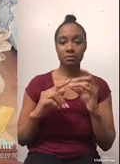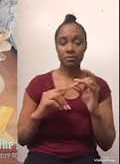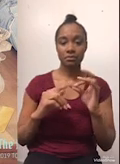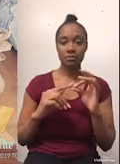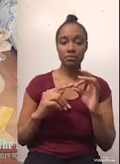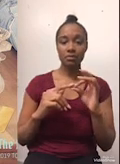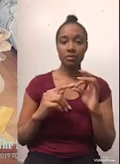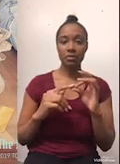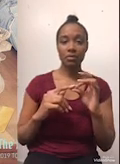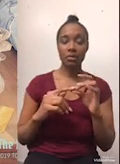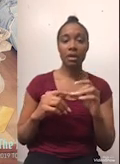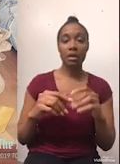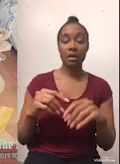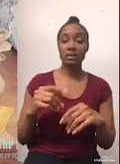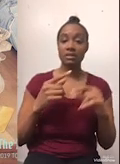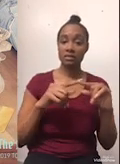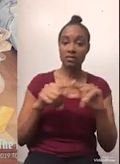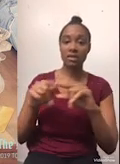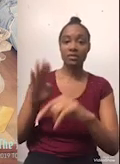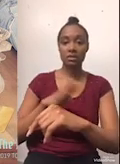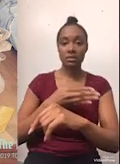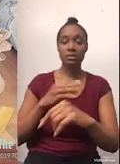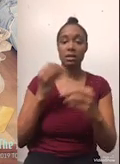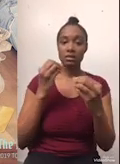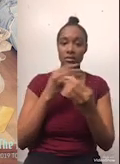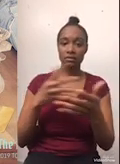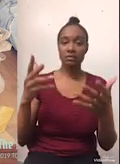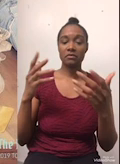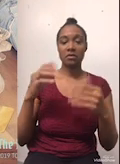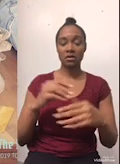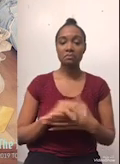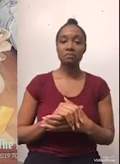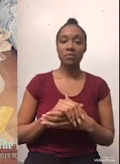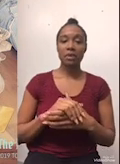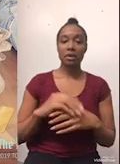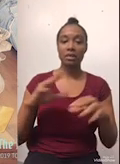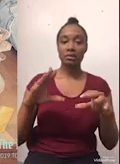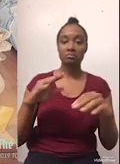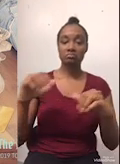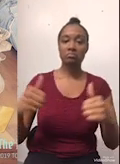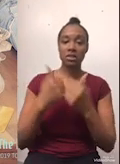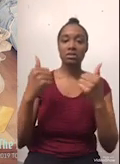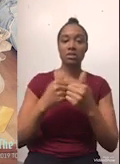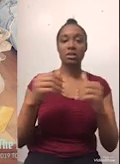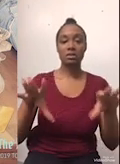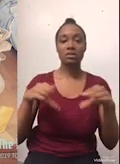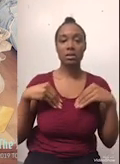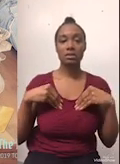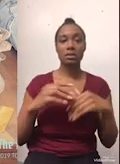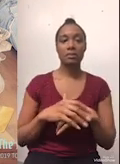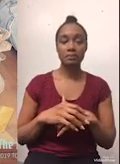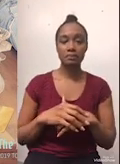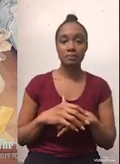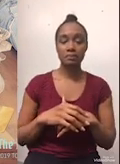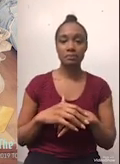diverse challenges. Hwani, I wish Uptension will enhance more in the future so both the group